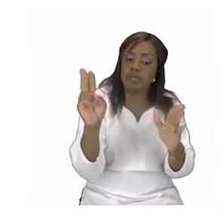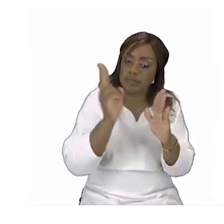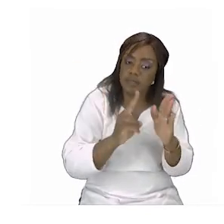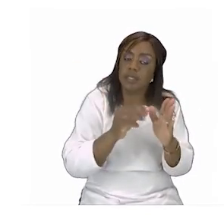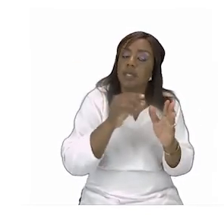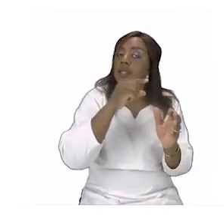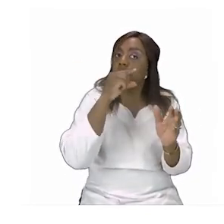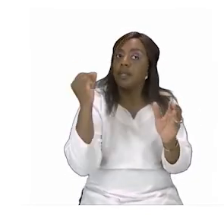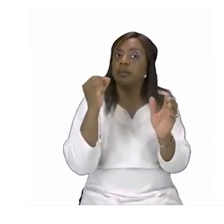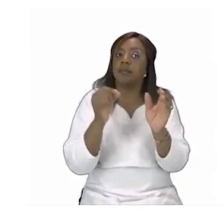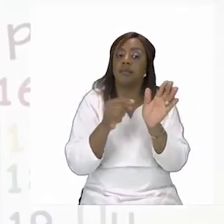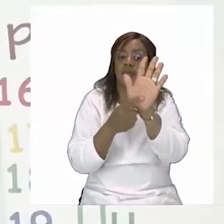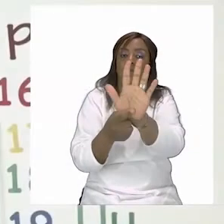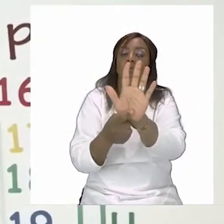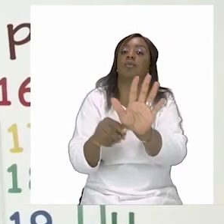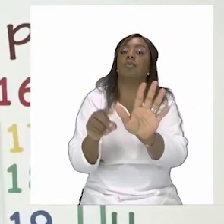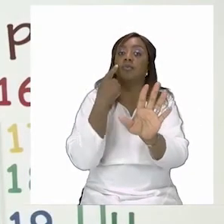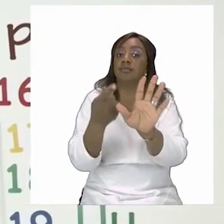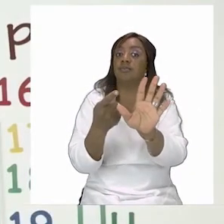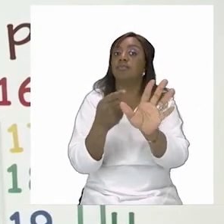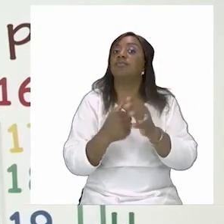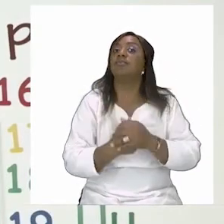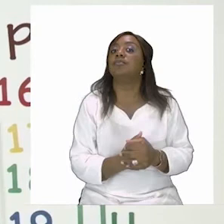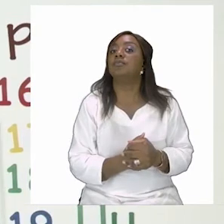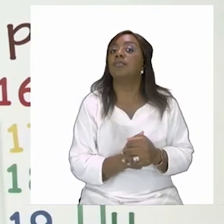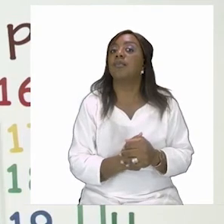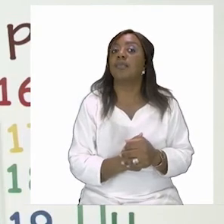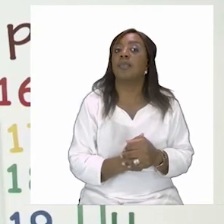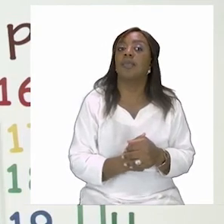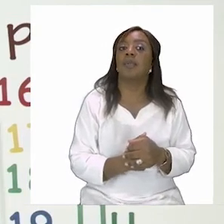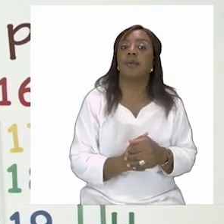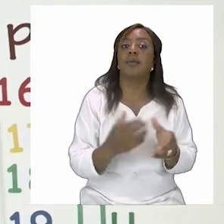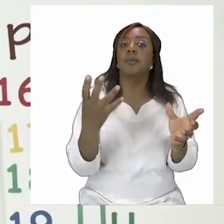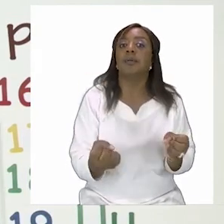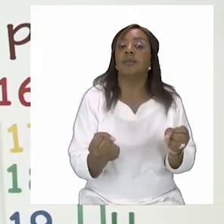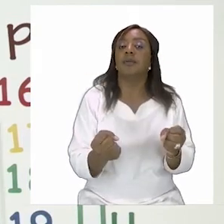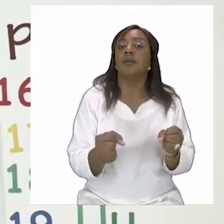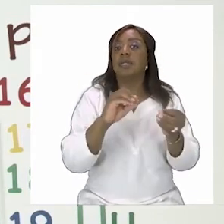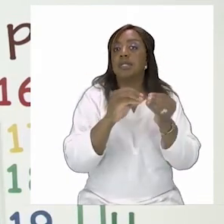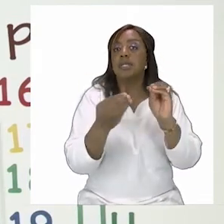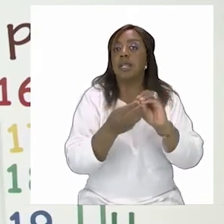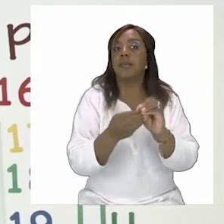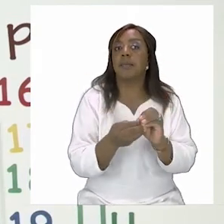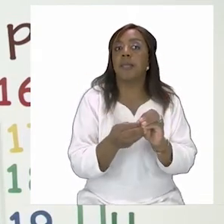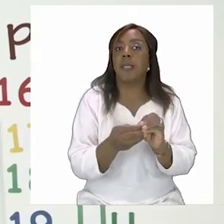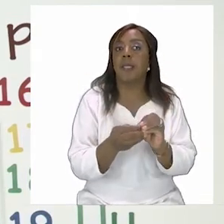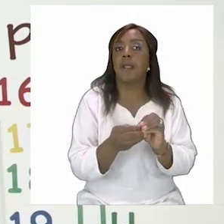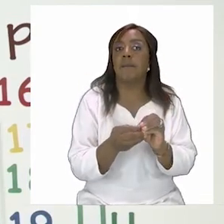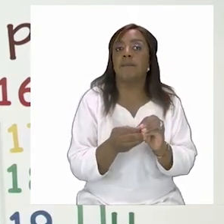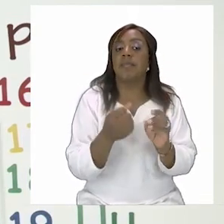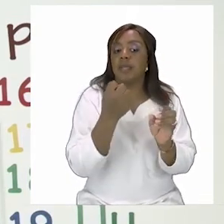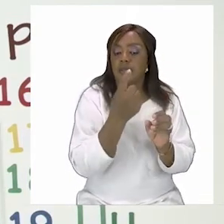flashcards. As you can see on the flashcards, we have our numbers, and we're going to count